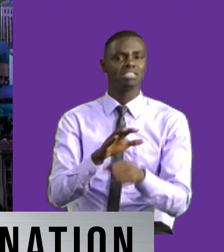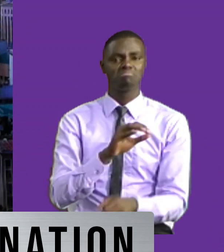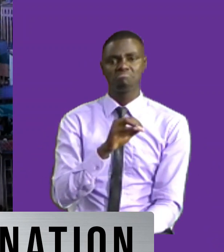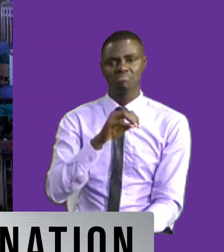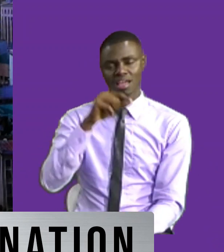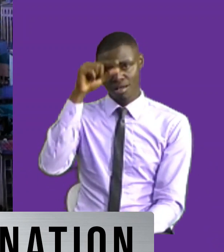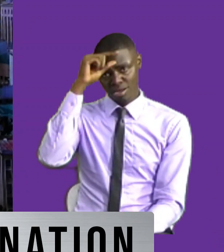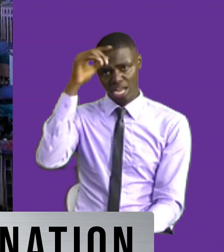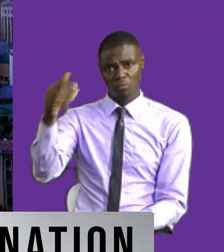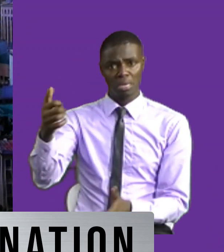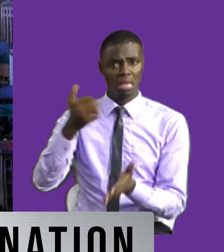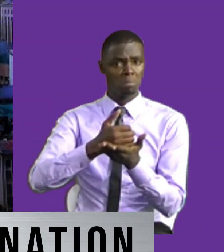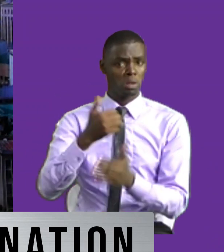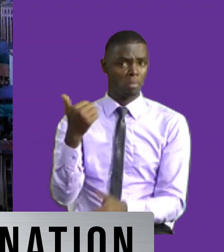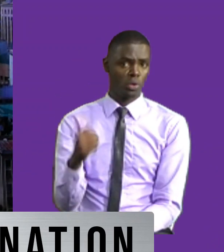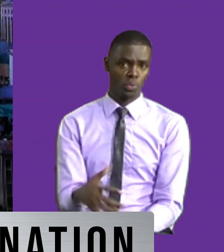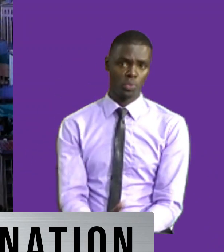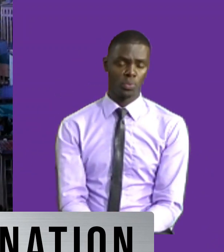does not employ